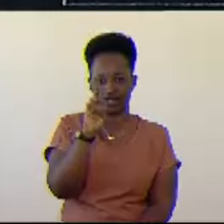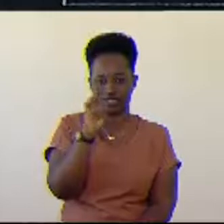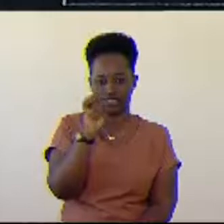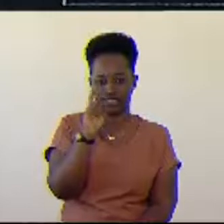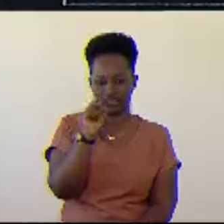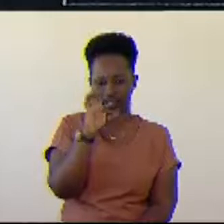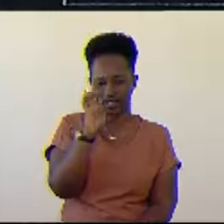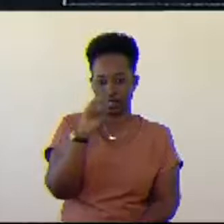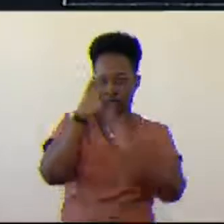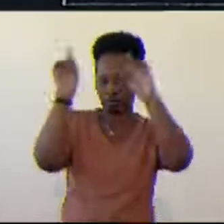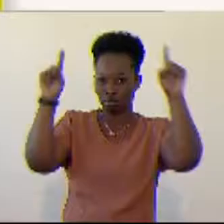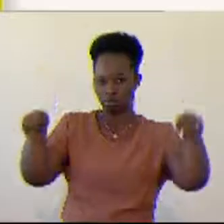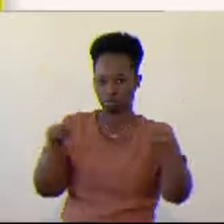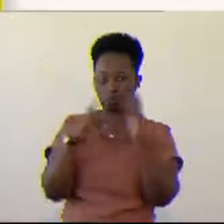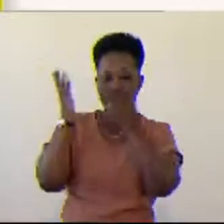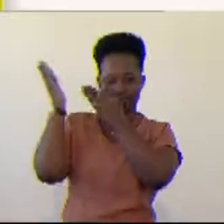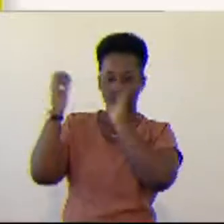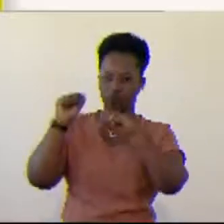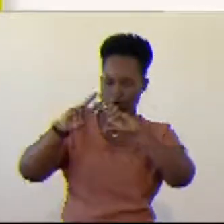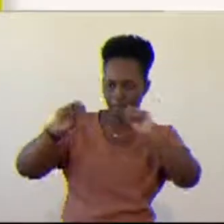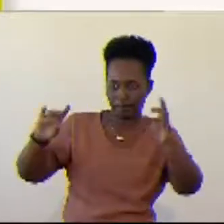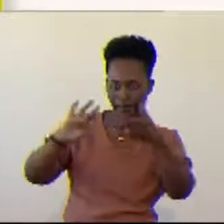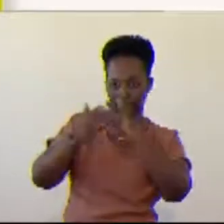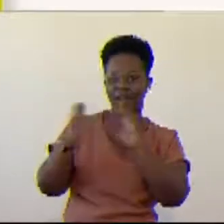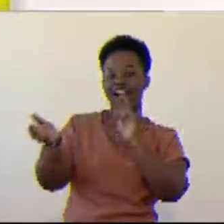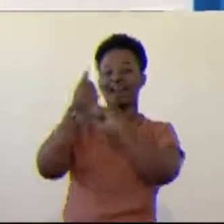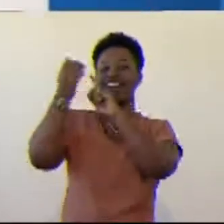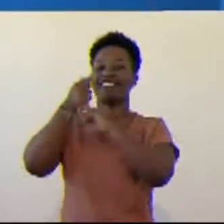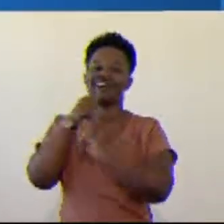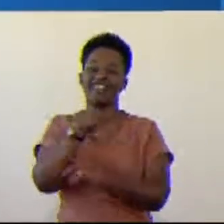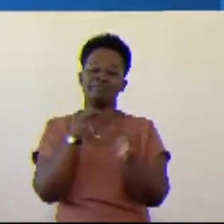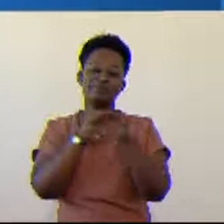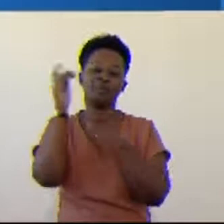internet and search for some of those words. Okay, let's move ahead.